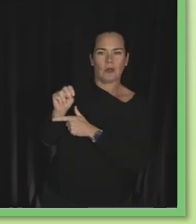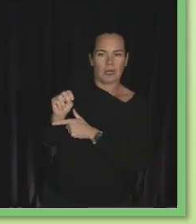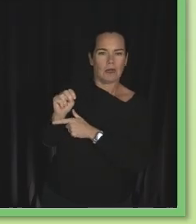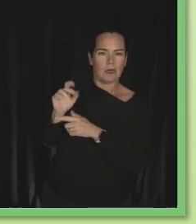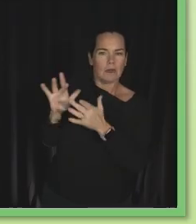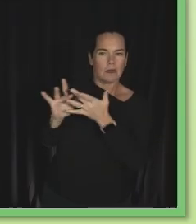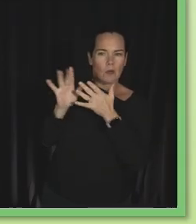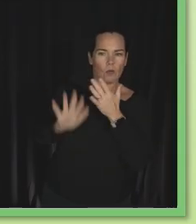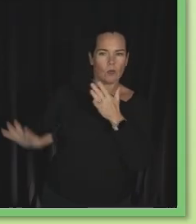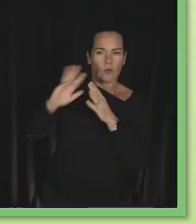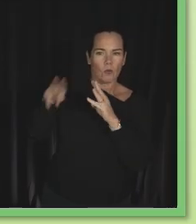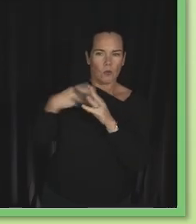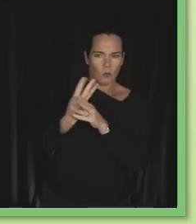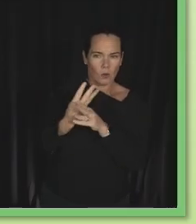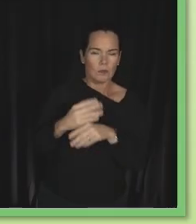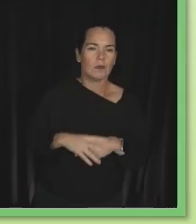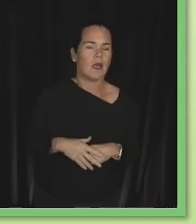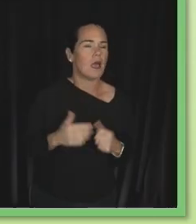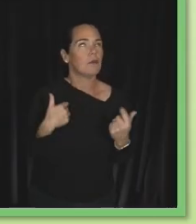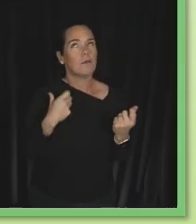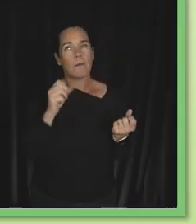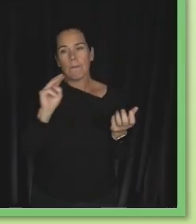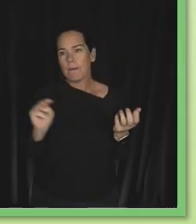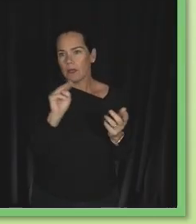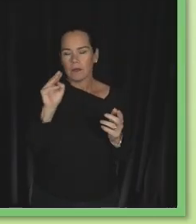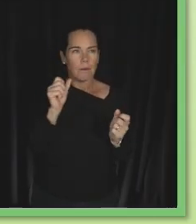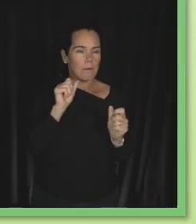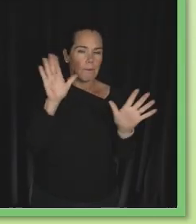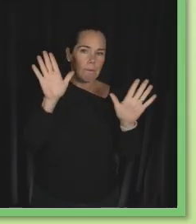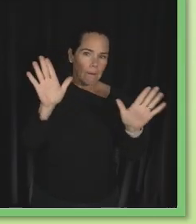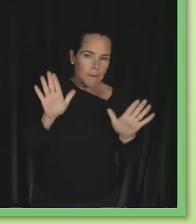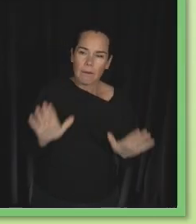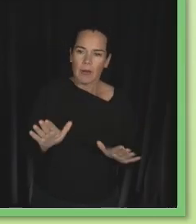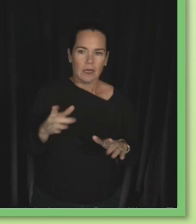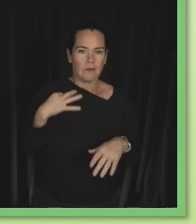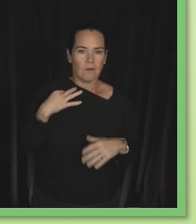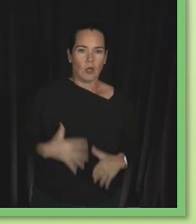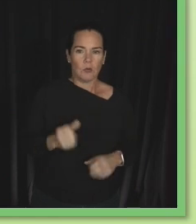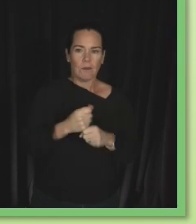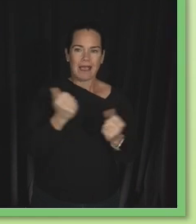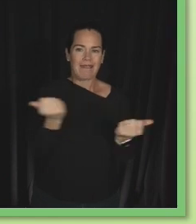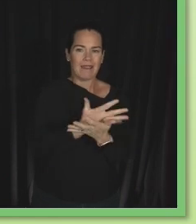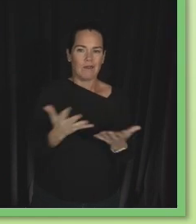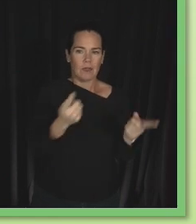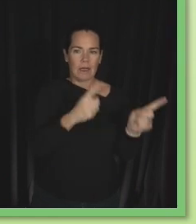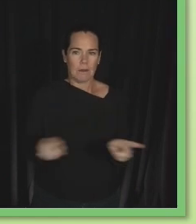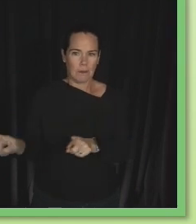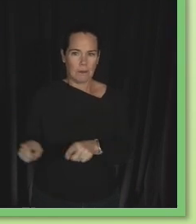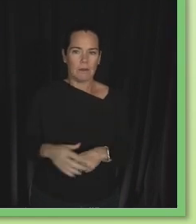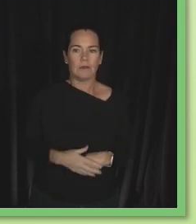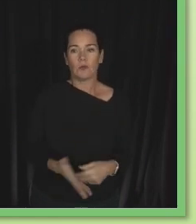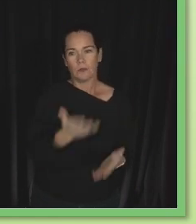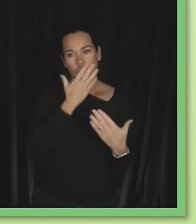with millions of amazing volunteers that truly make all this possible. So it's for them. Thank you.